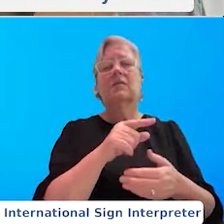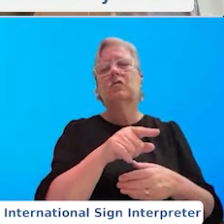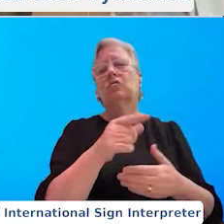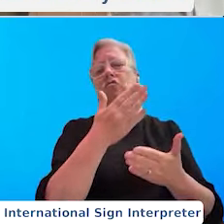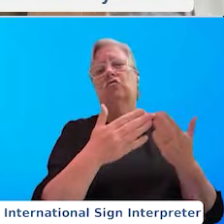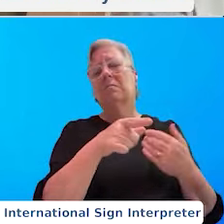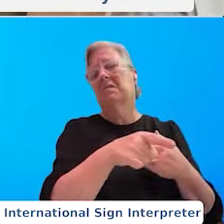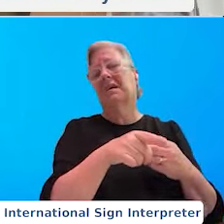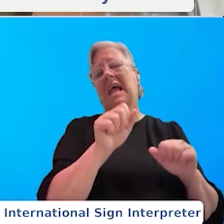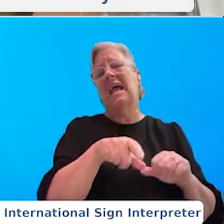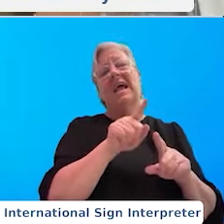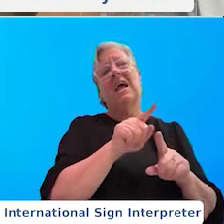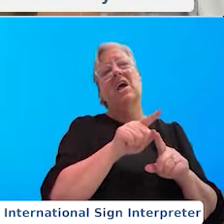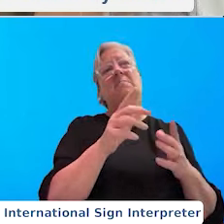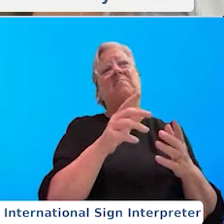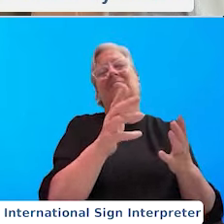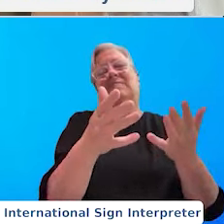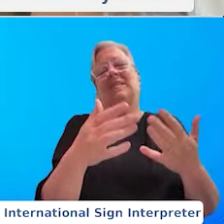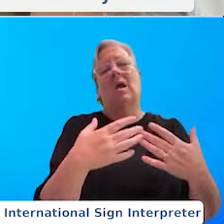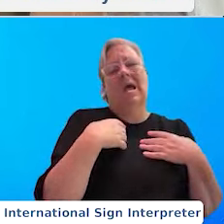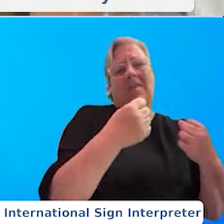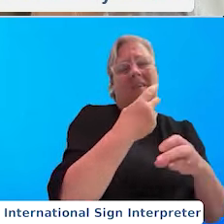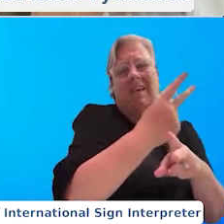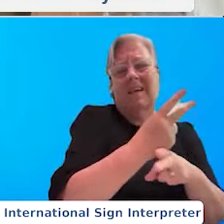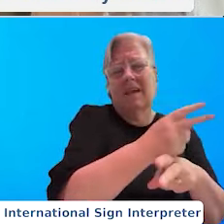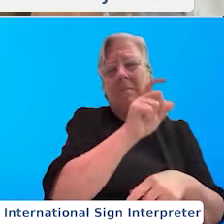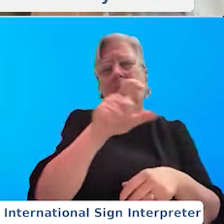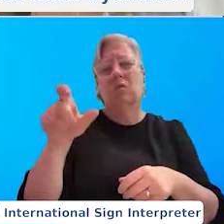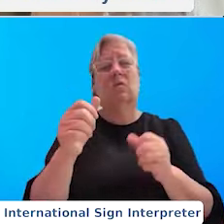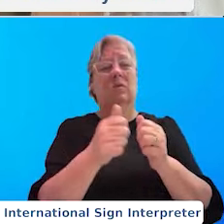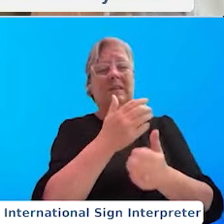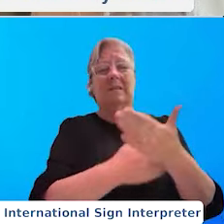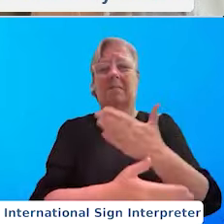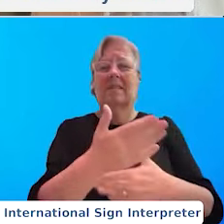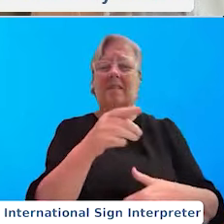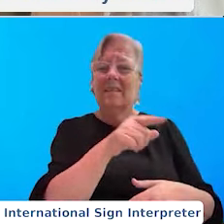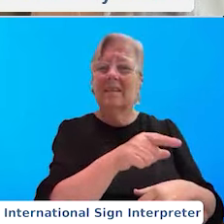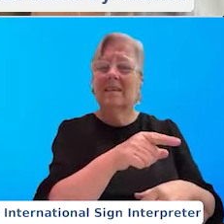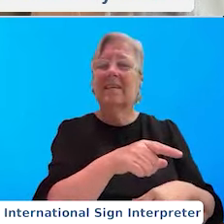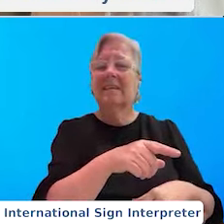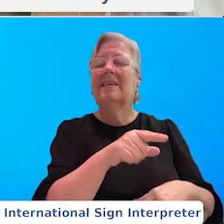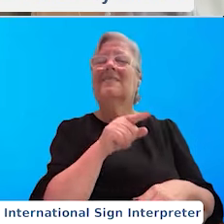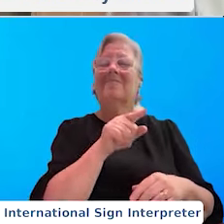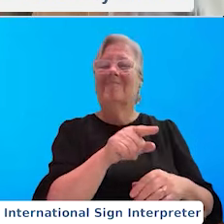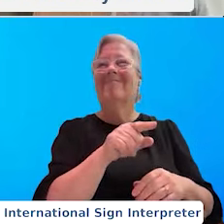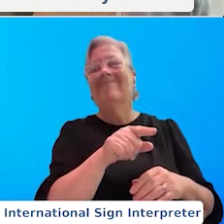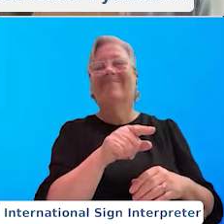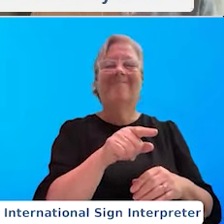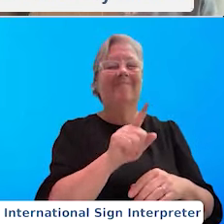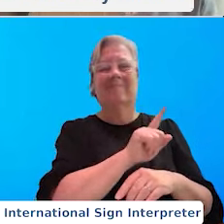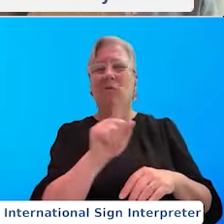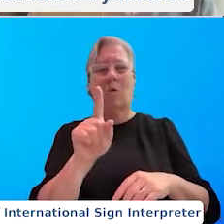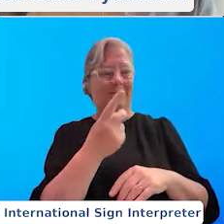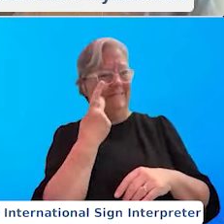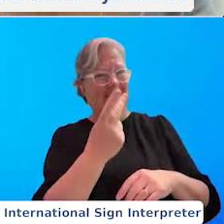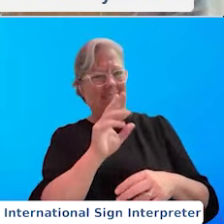to achieve. It is worth noting, it may also slightly reflect the challenges of tracking expenditure. Social